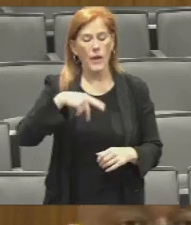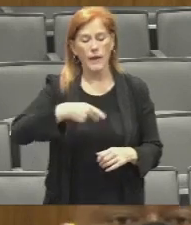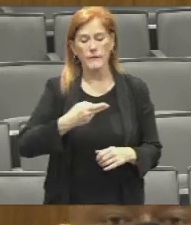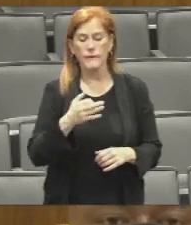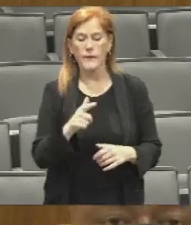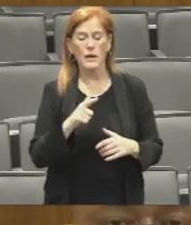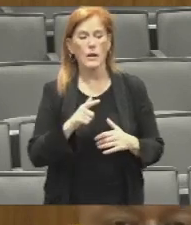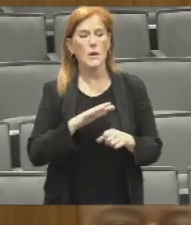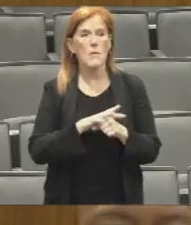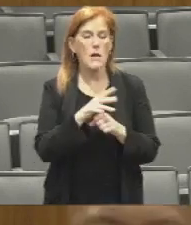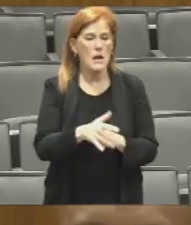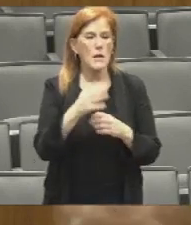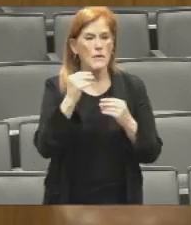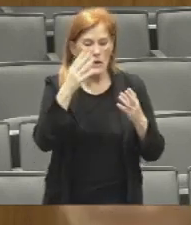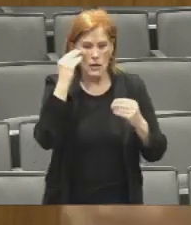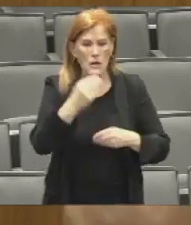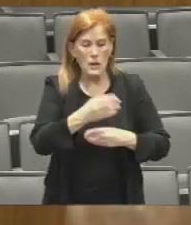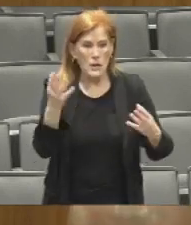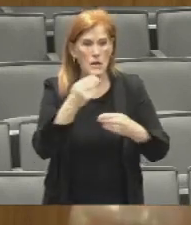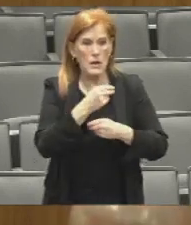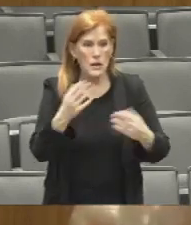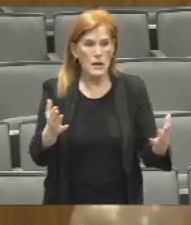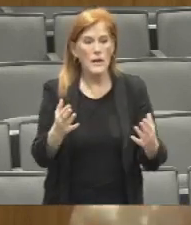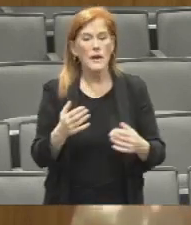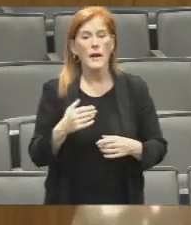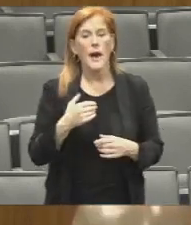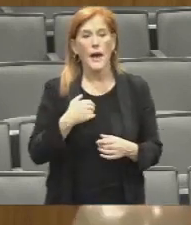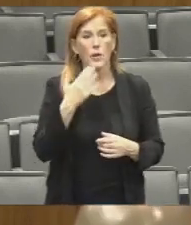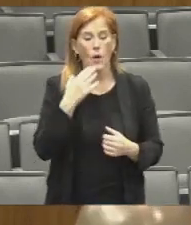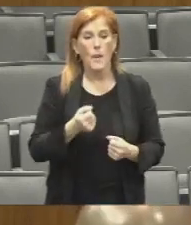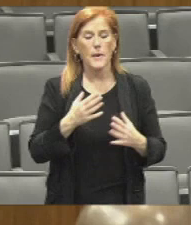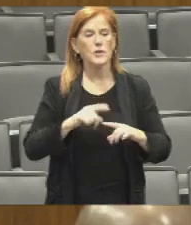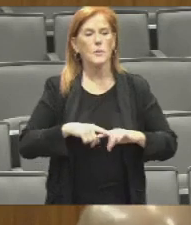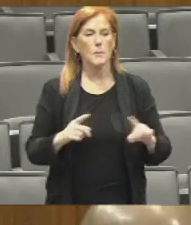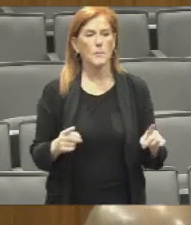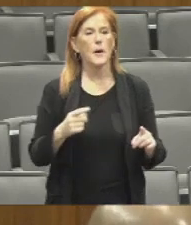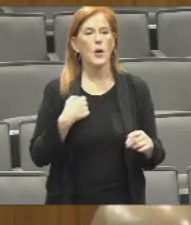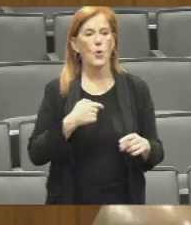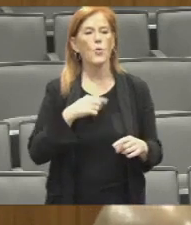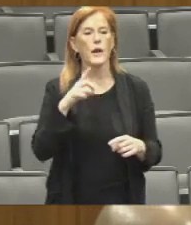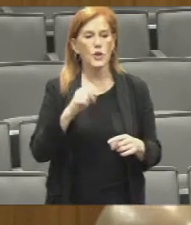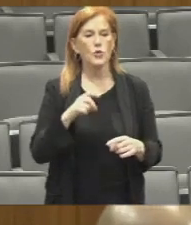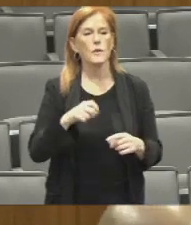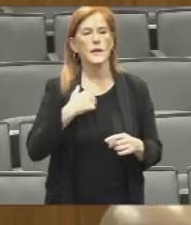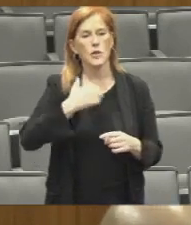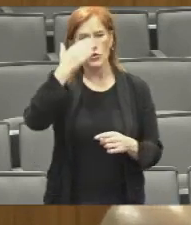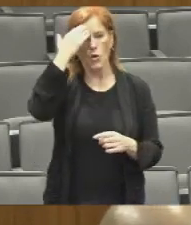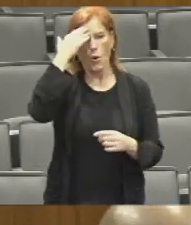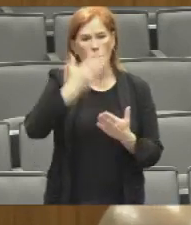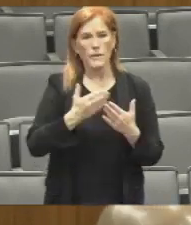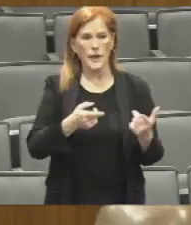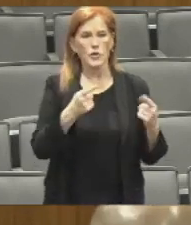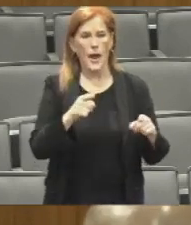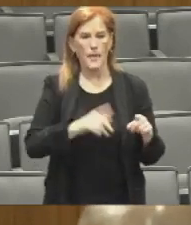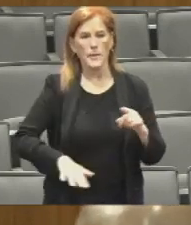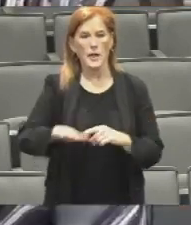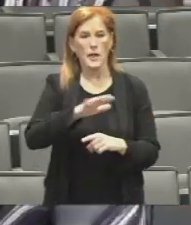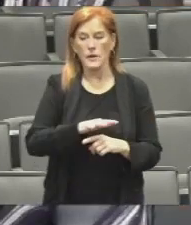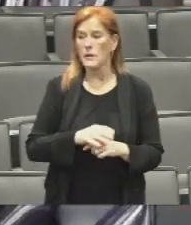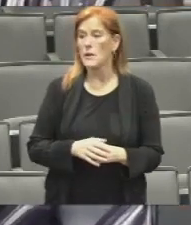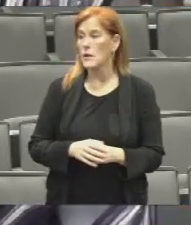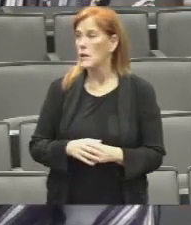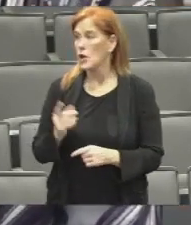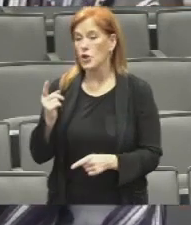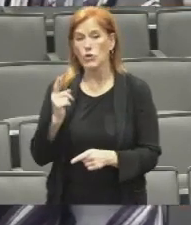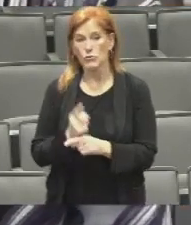information. Don't mean to overload him, but we do need to be aware that these things are occurring. Yes, and those are